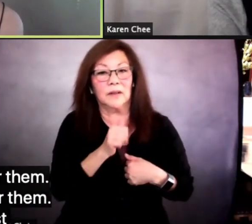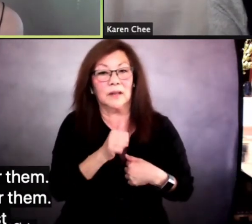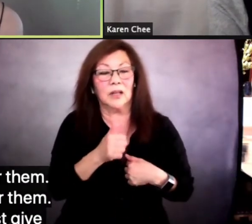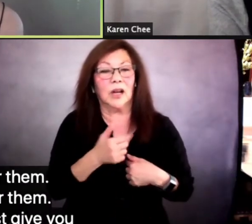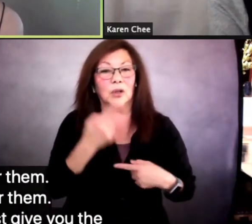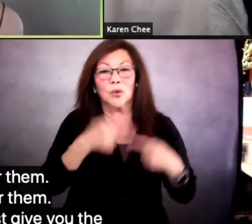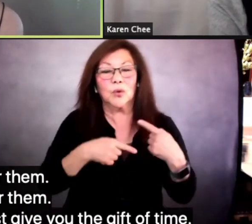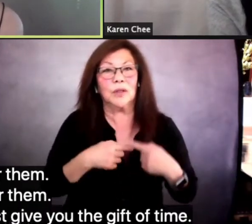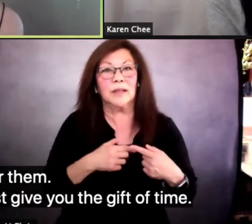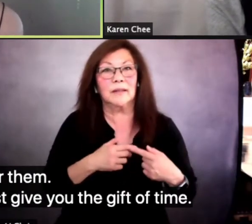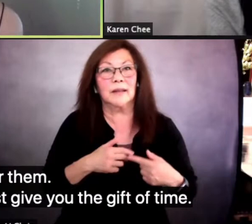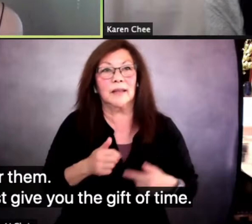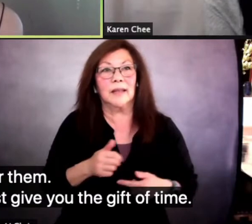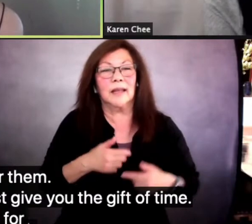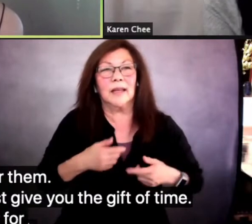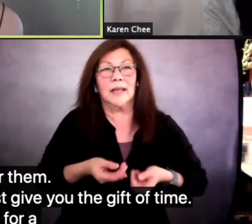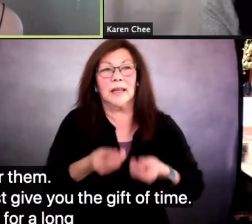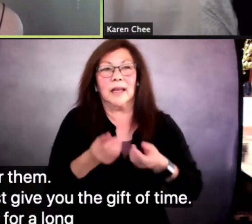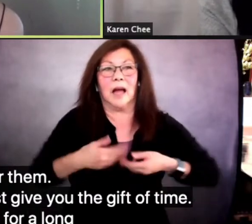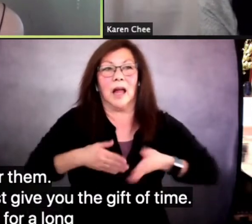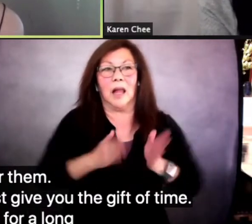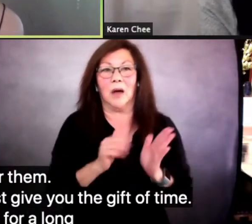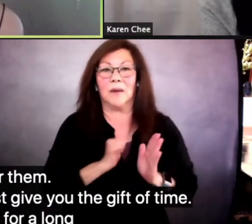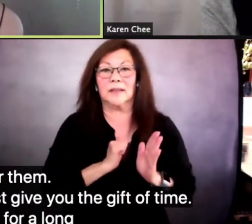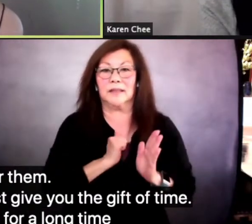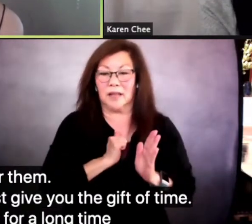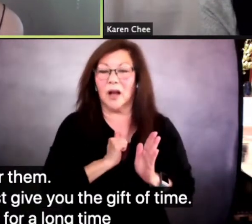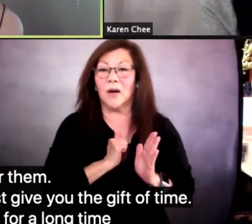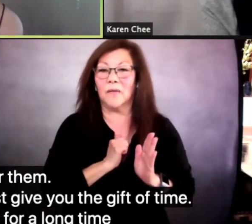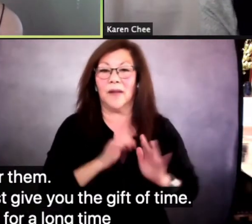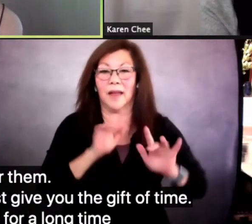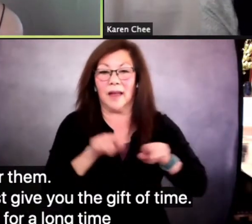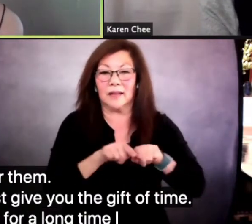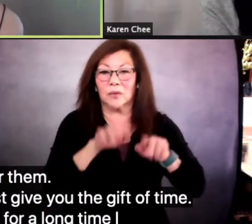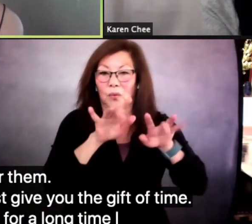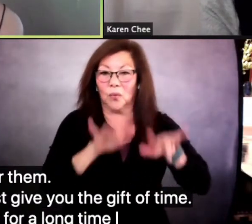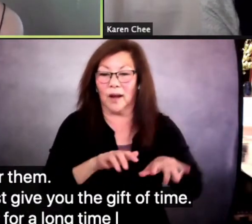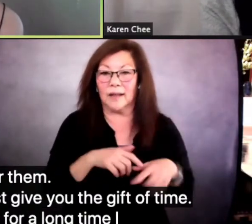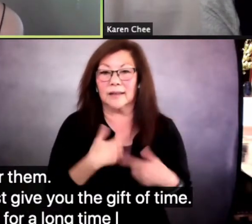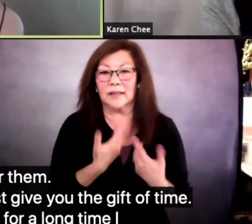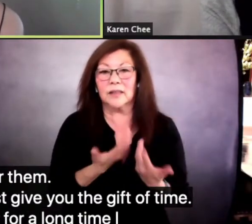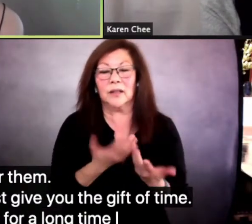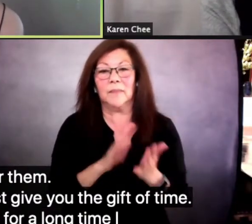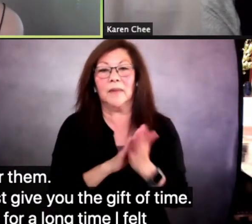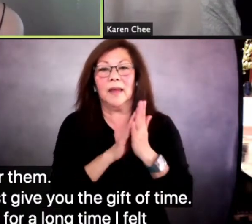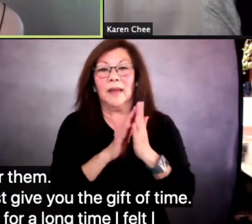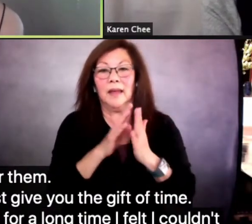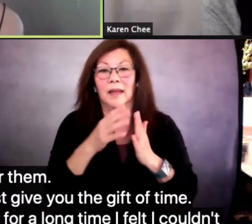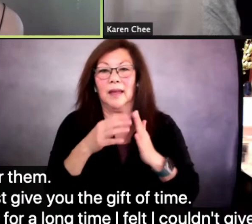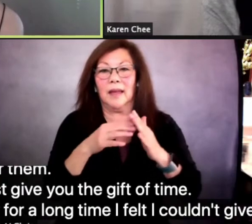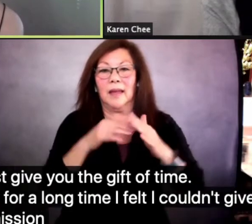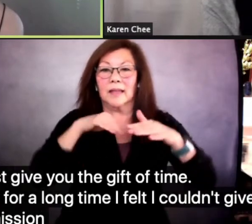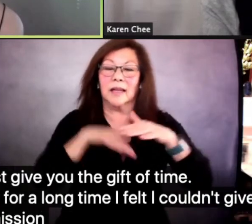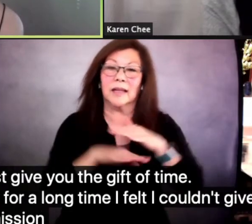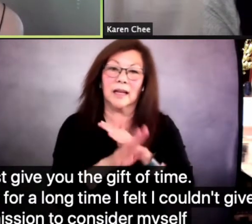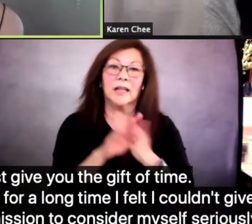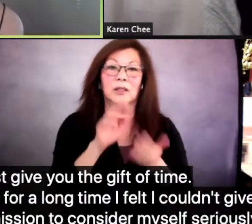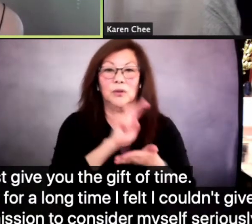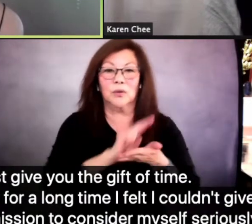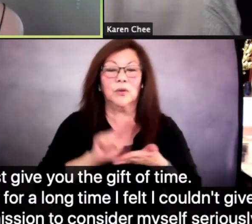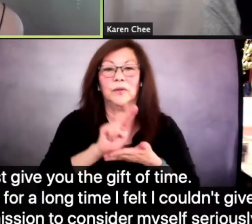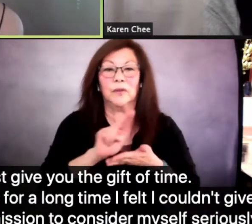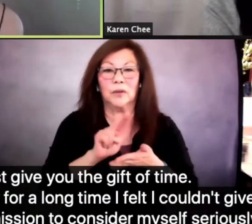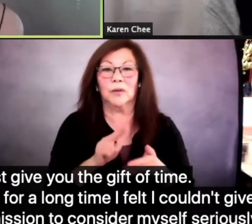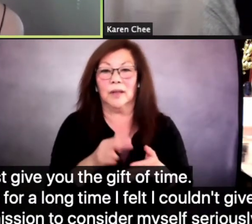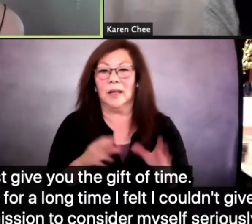couldn't give myself permission to consider myself seriously as a writer until I gained institutional accreditation, which is just not true.